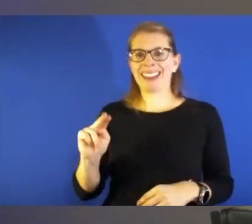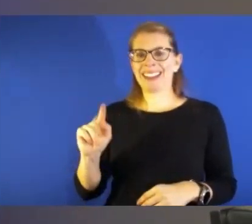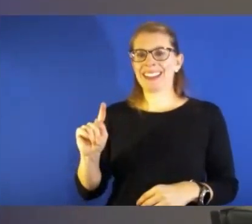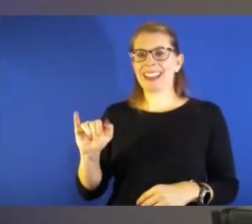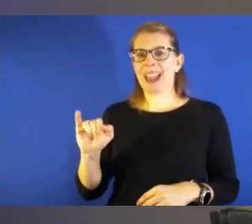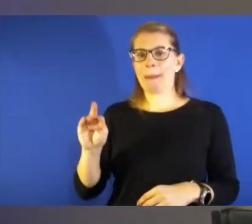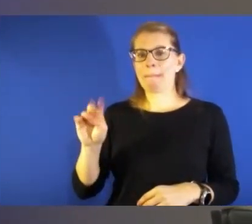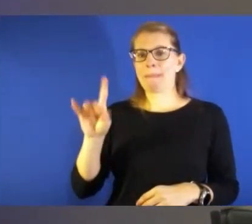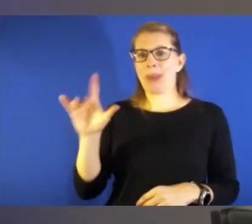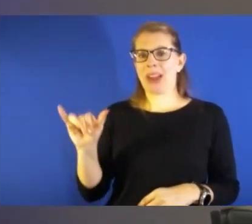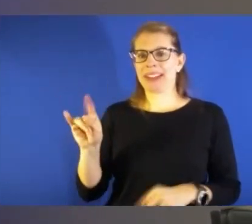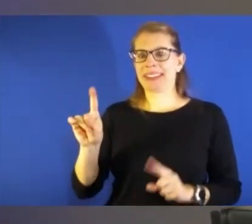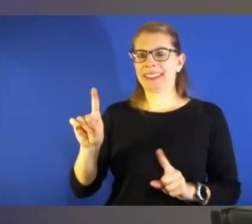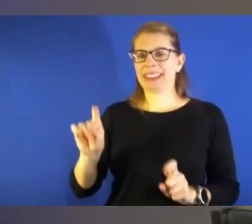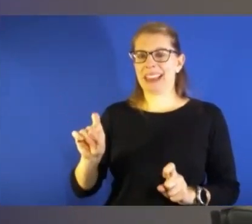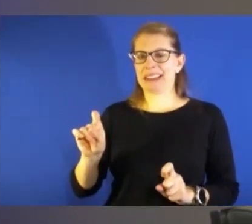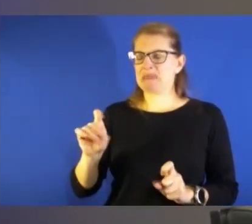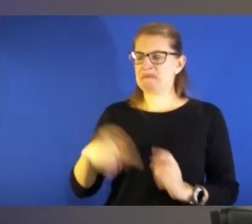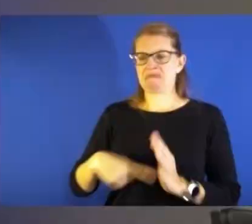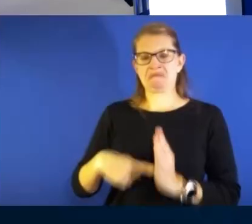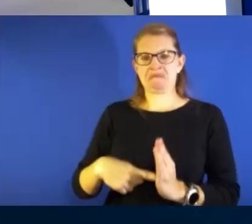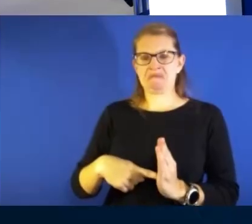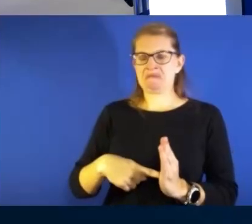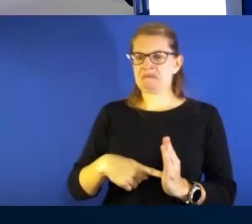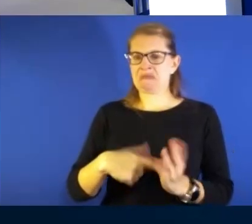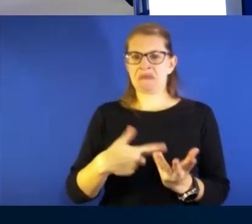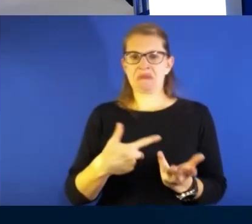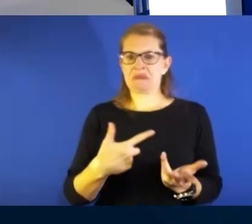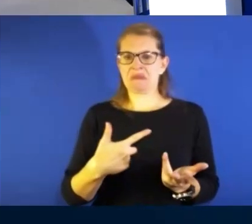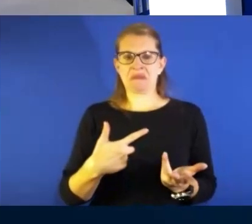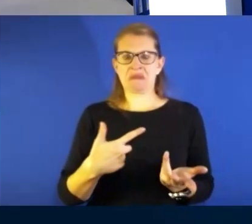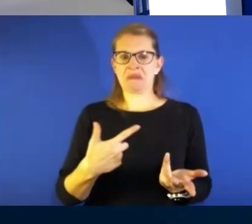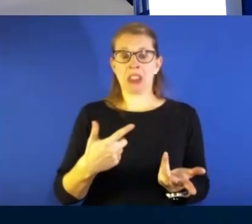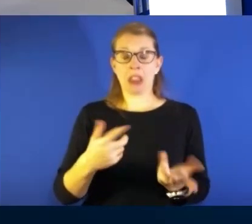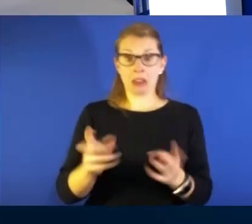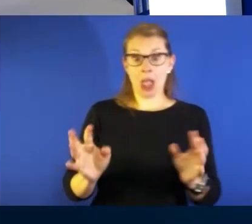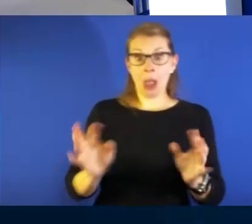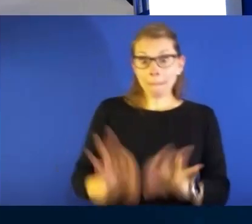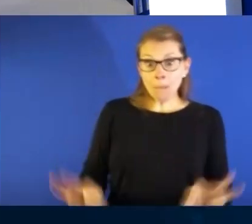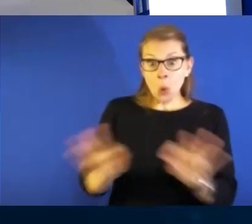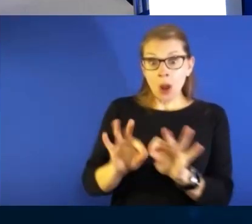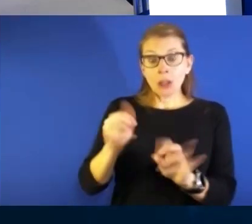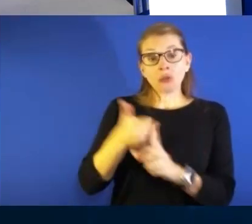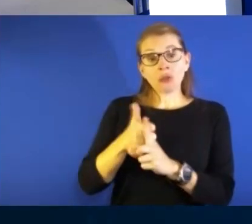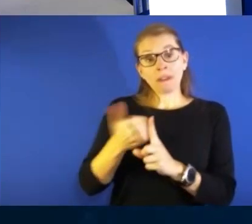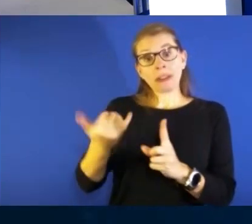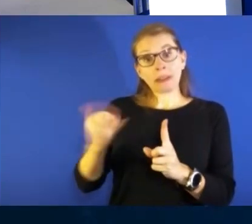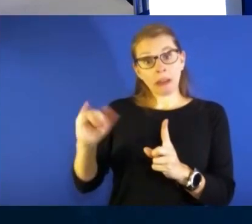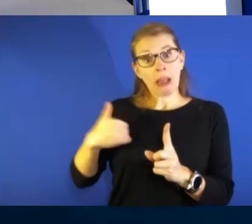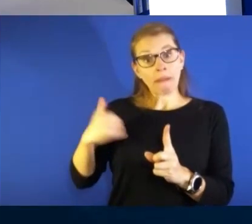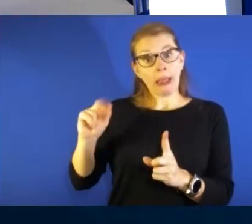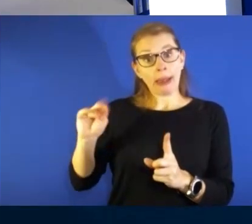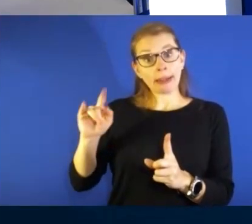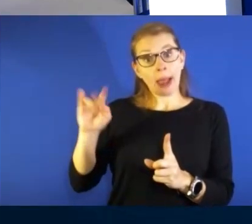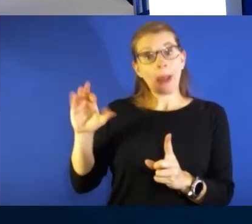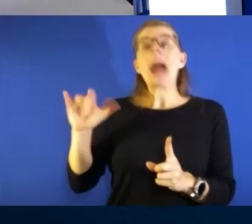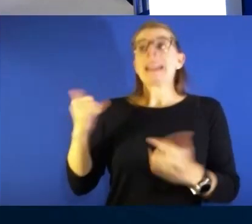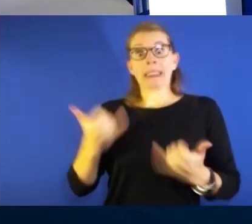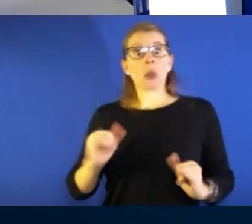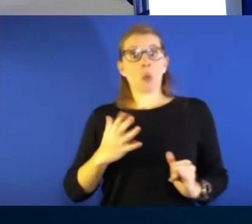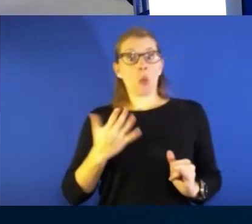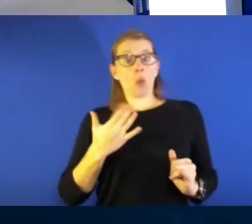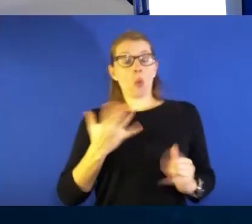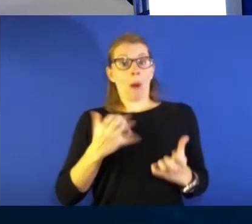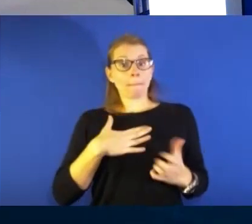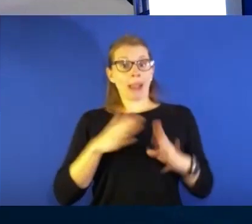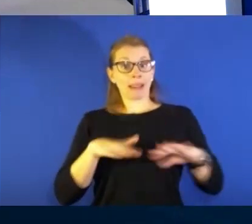and the vaccine would still be indicated. And would it matter though? Let's say you have antibodies. I would still want my kid vaccinated, but Exactly. Are you saying that some people would